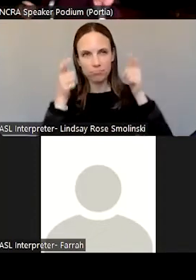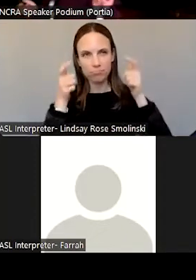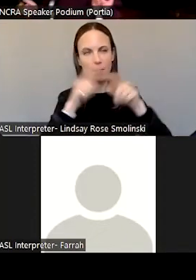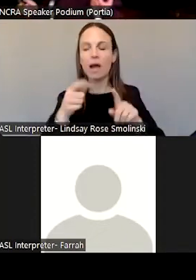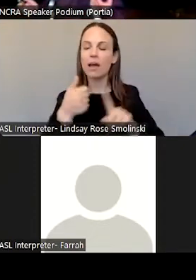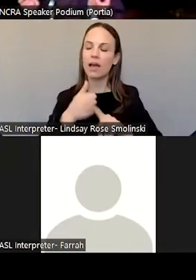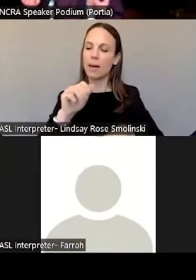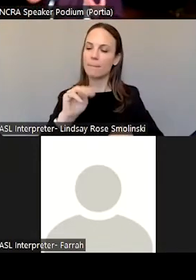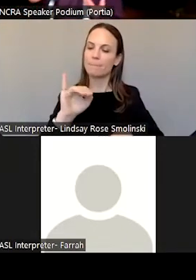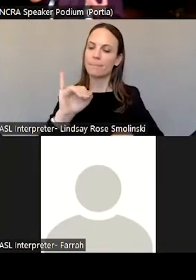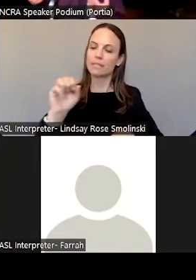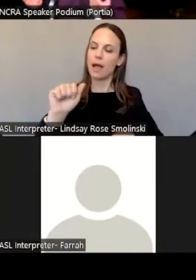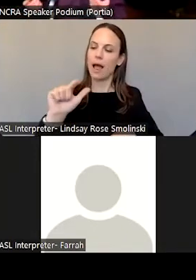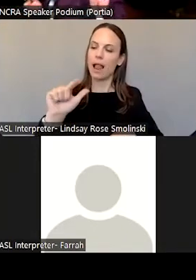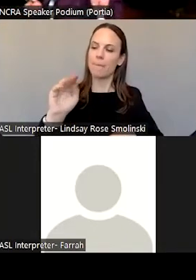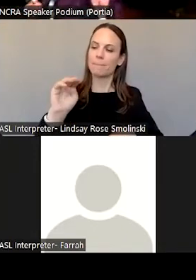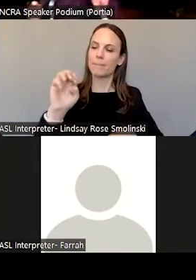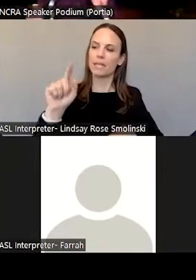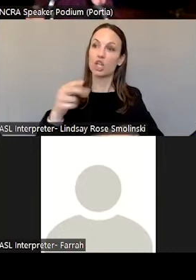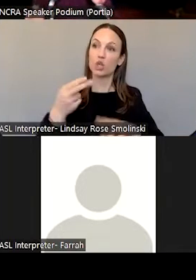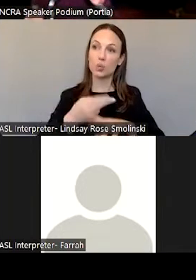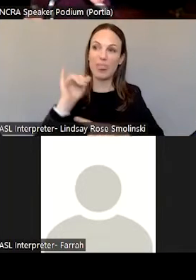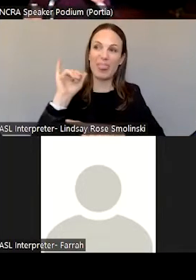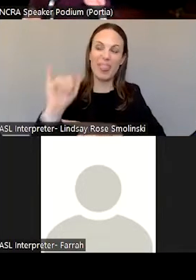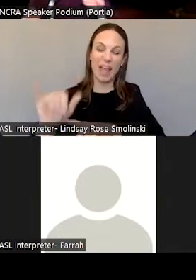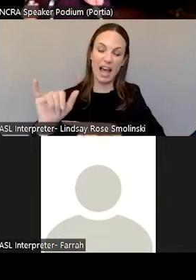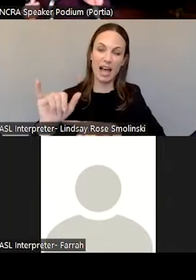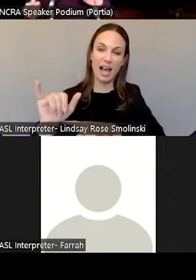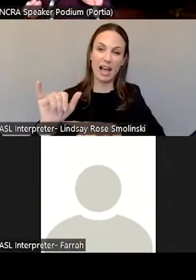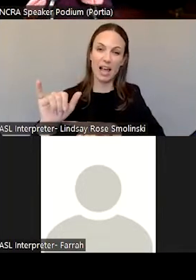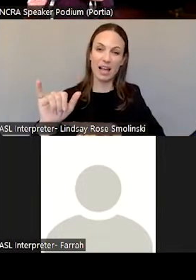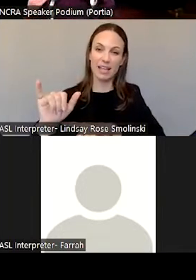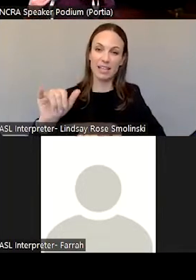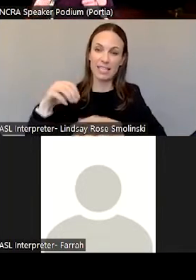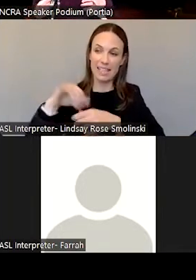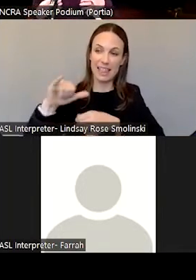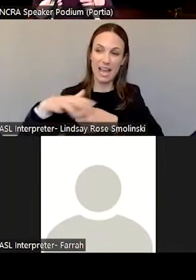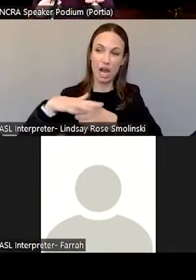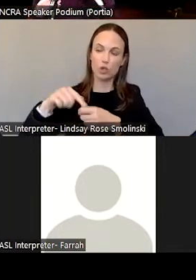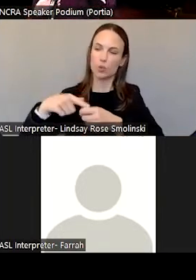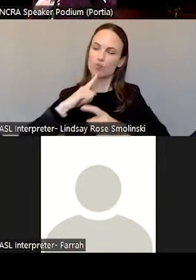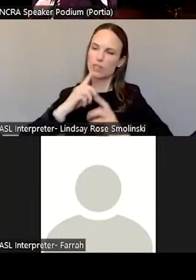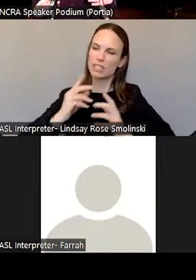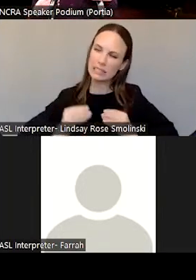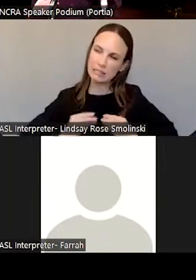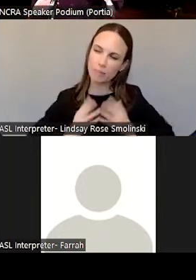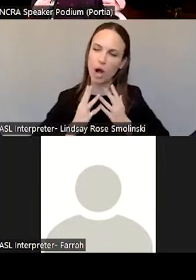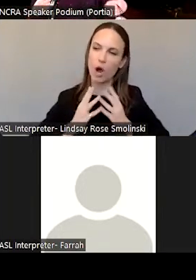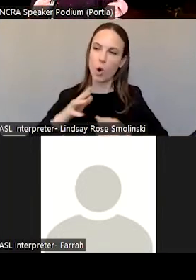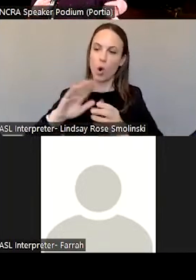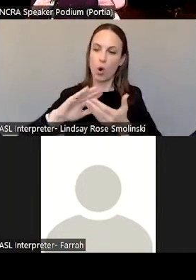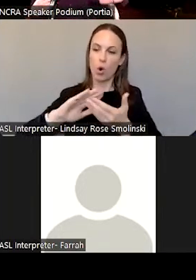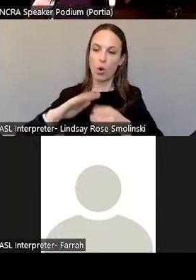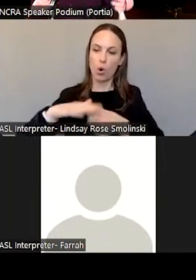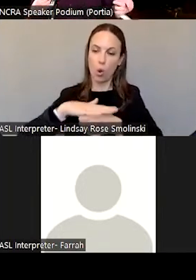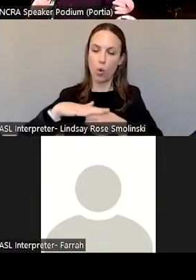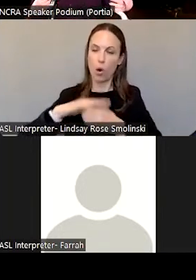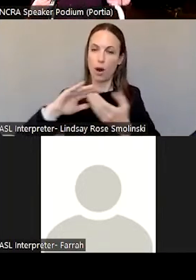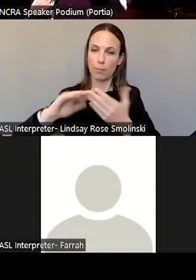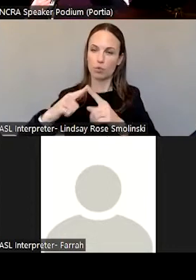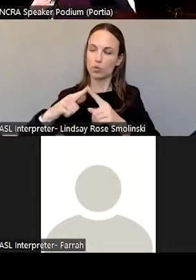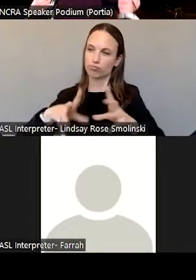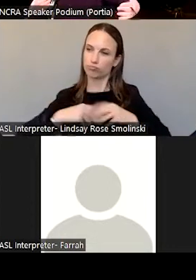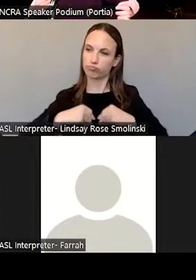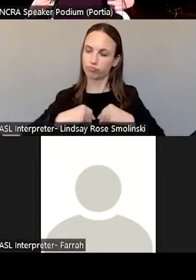Miss Alameda, and she used that platform in Alameda to really inspire the local community to embrace